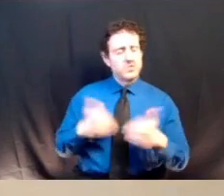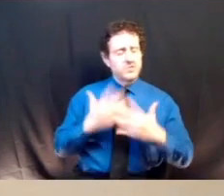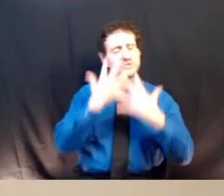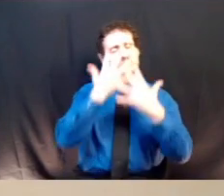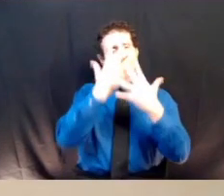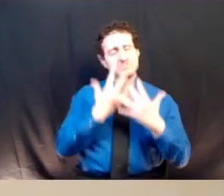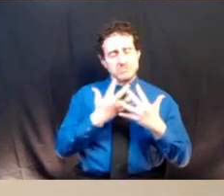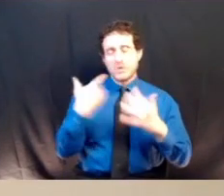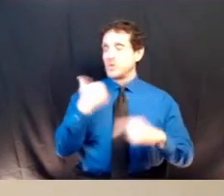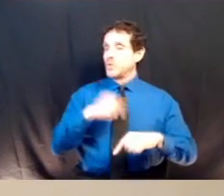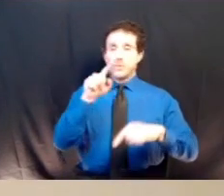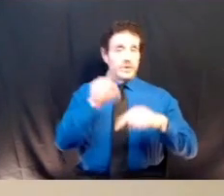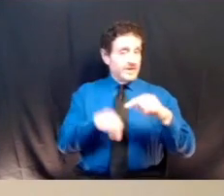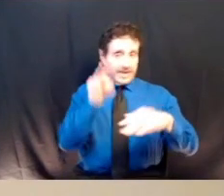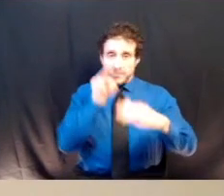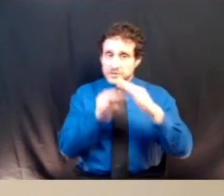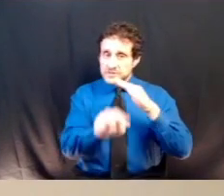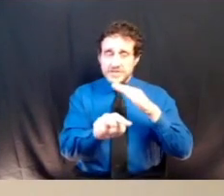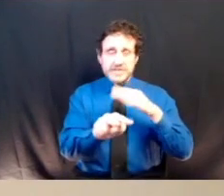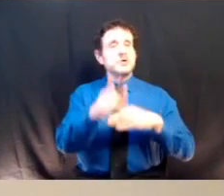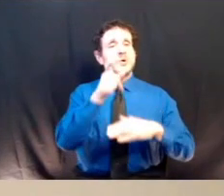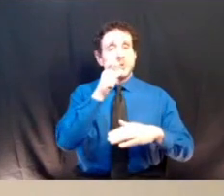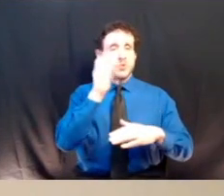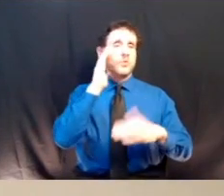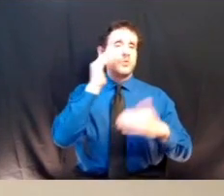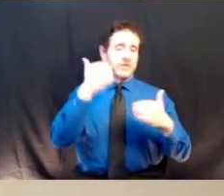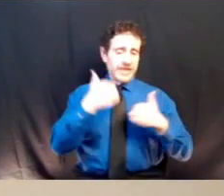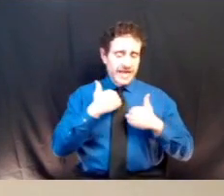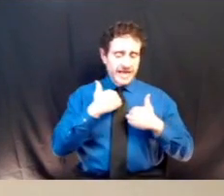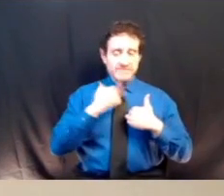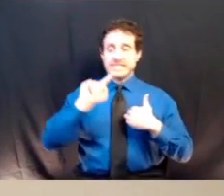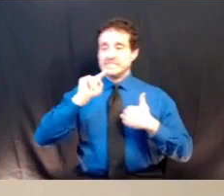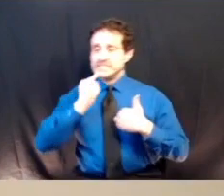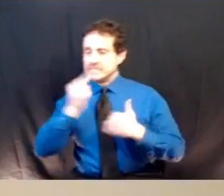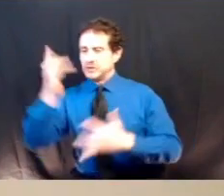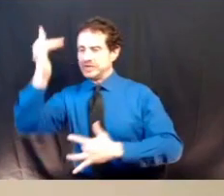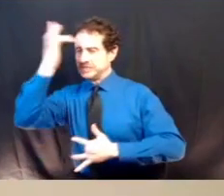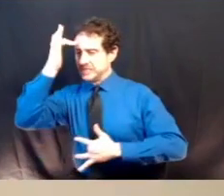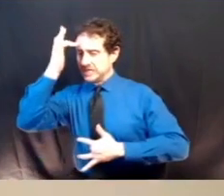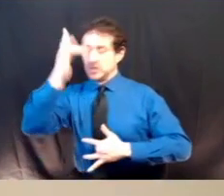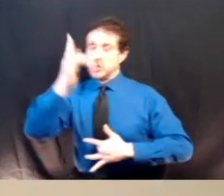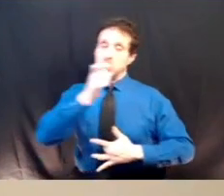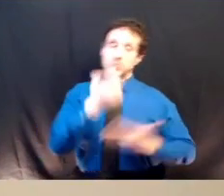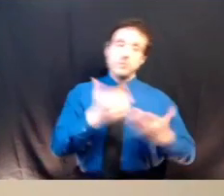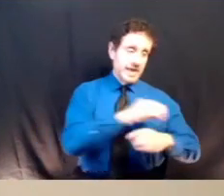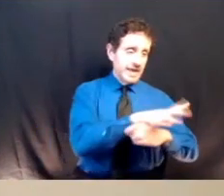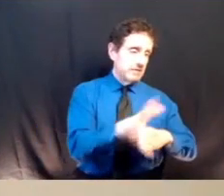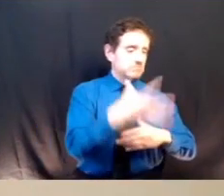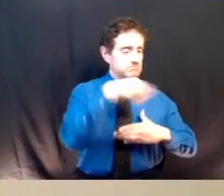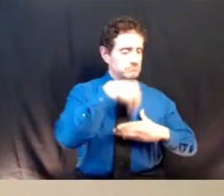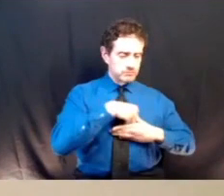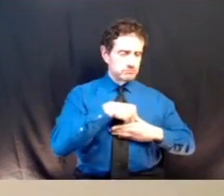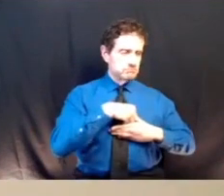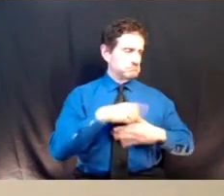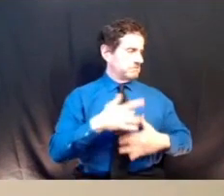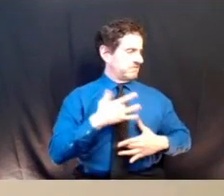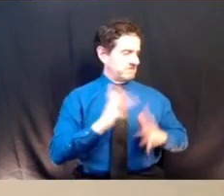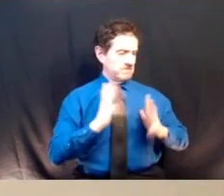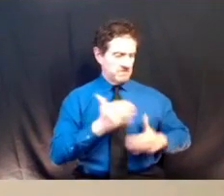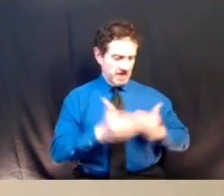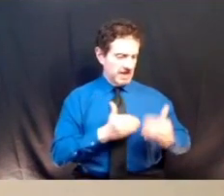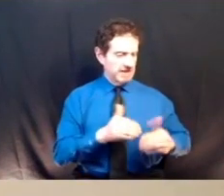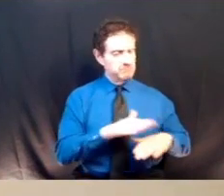will have some of these most severe outcomes. I think that's why we're trying so hard to work